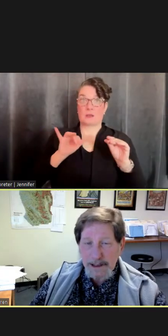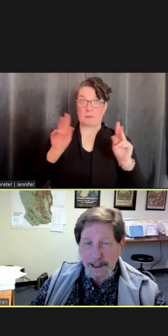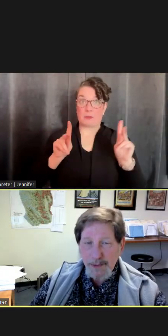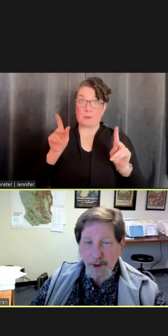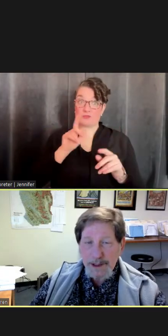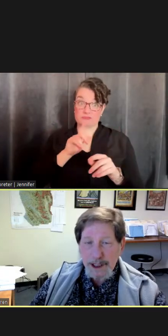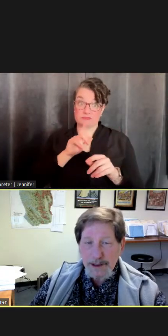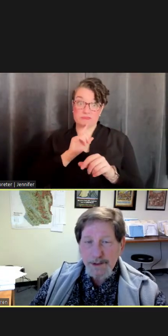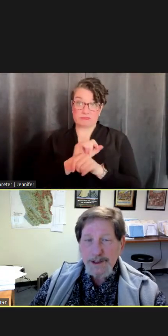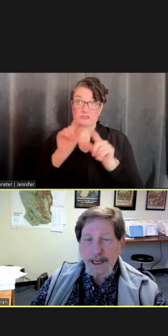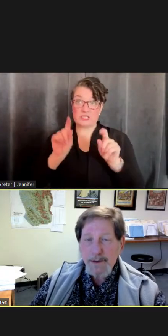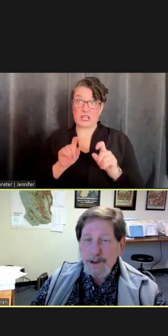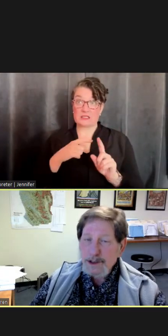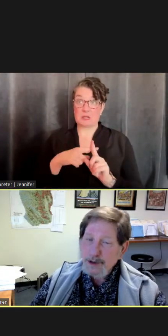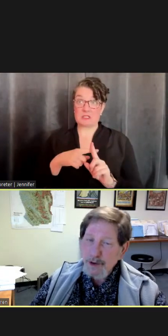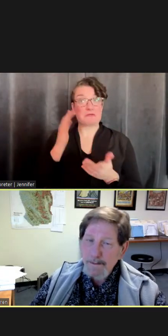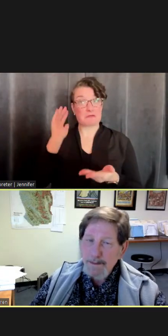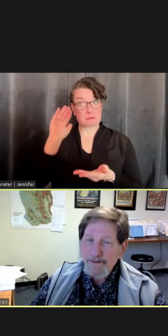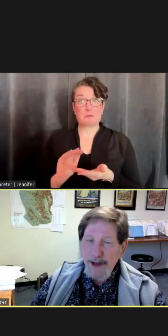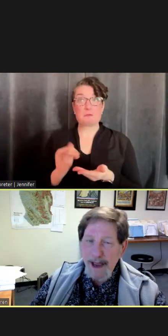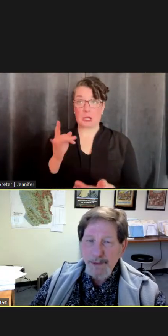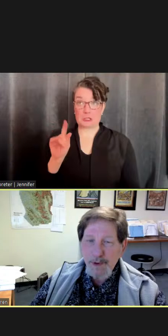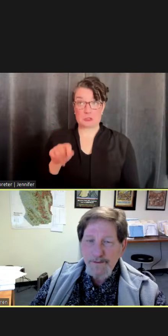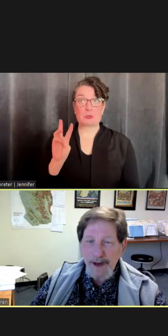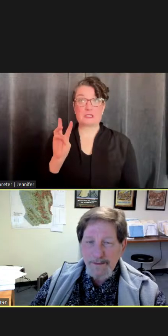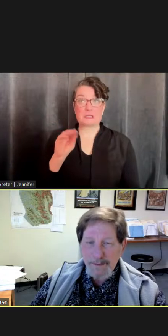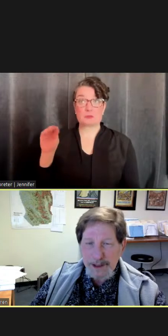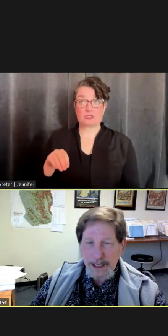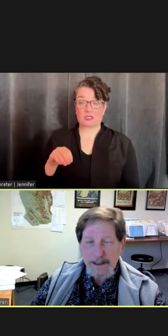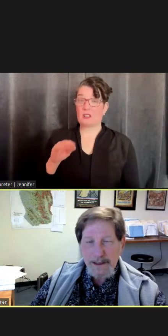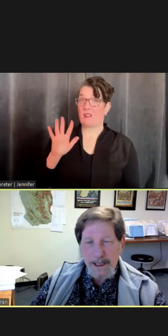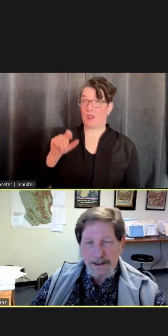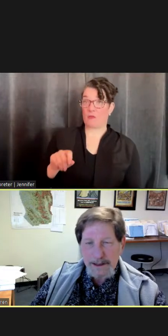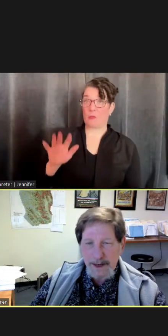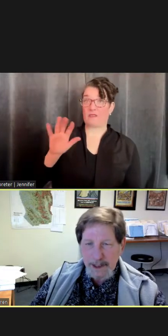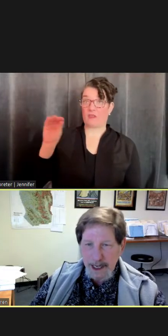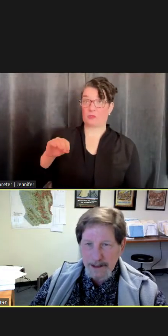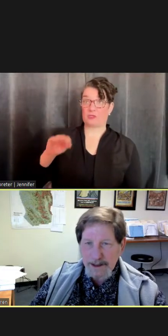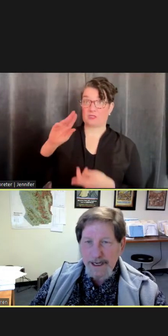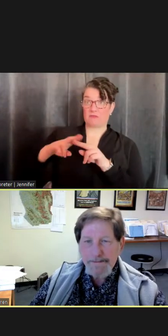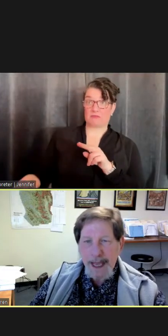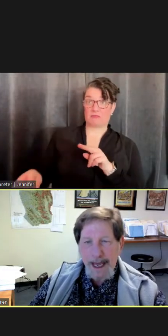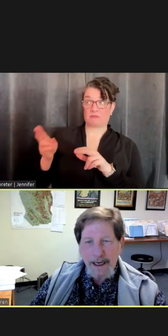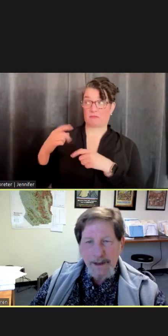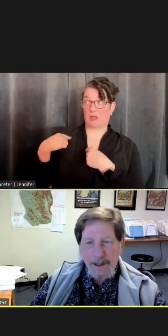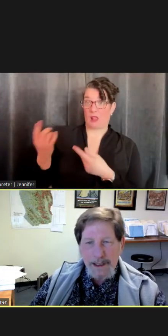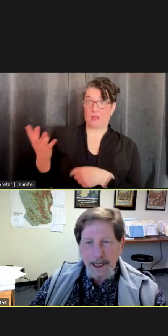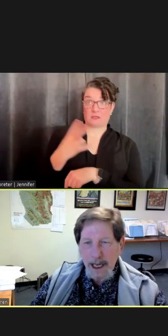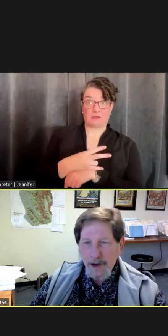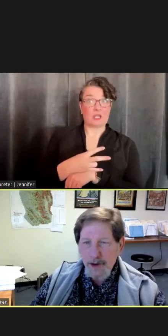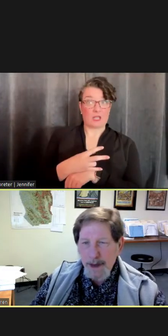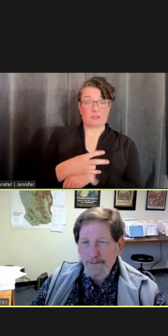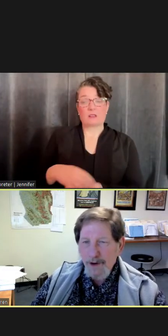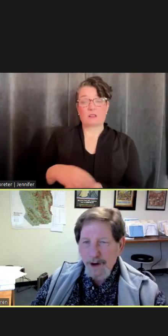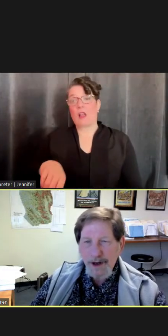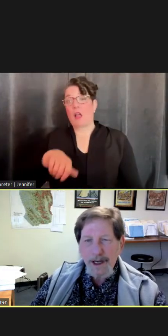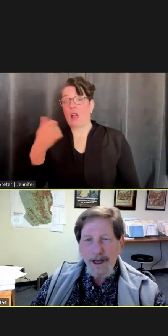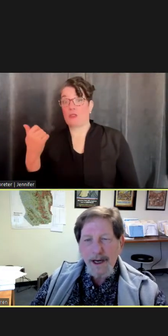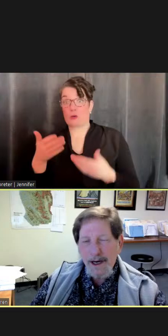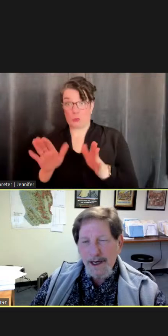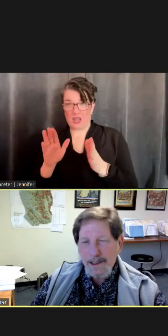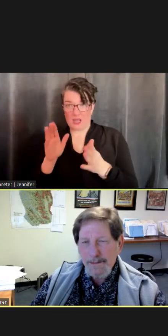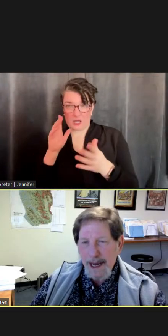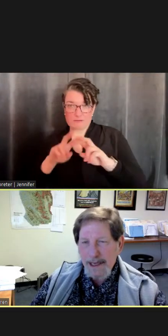to 18.6%, which is a drop of 5.5% in the last 7 days. And another indicator you may have